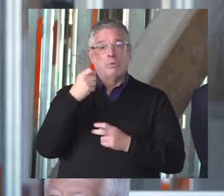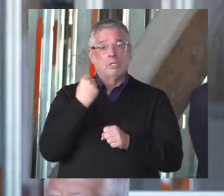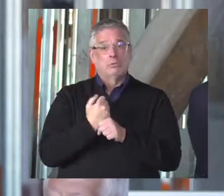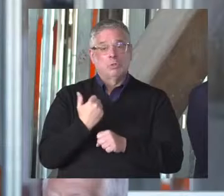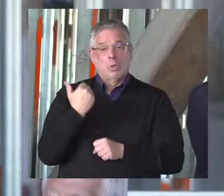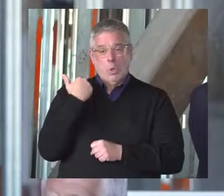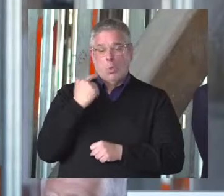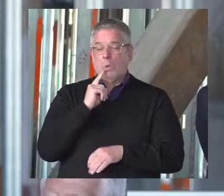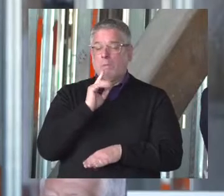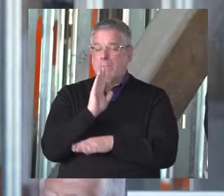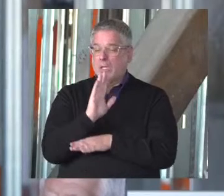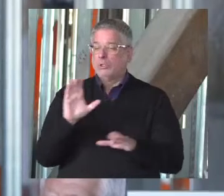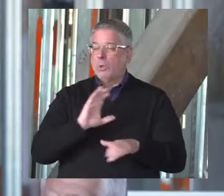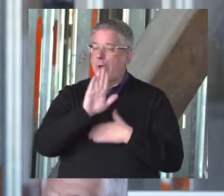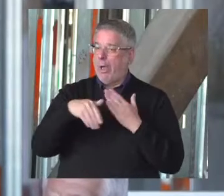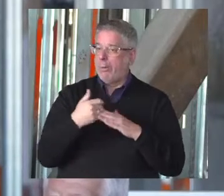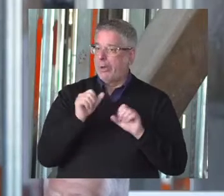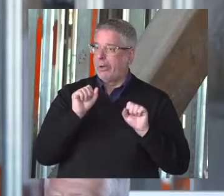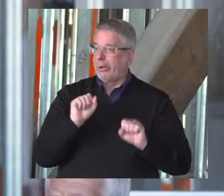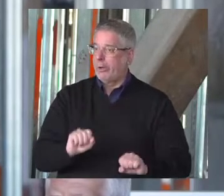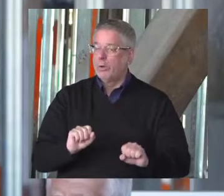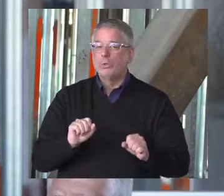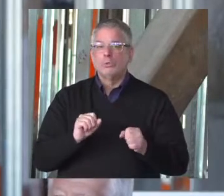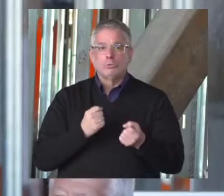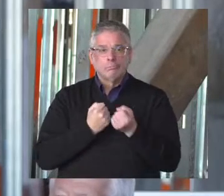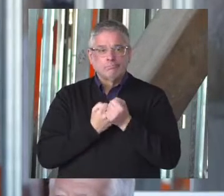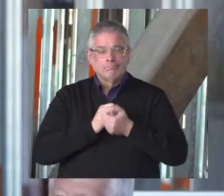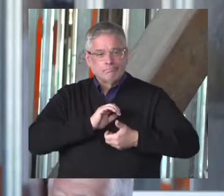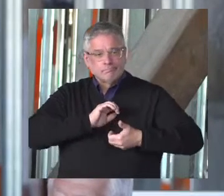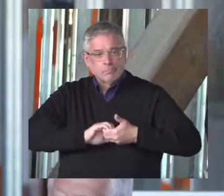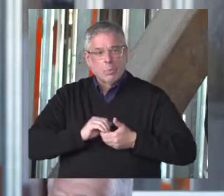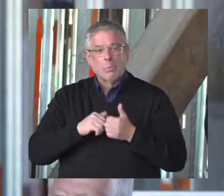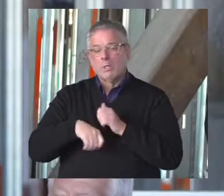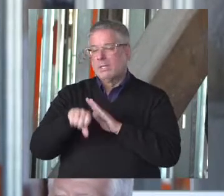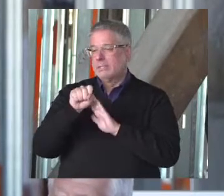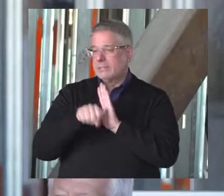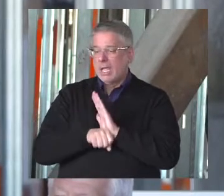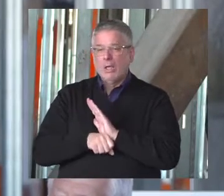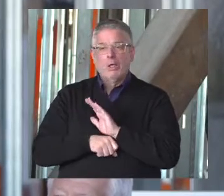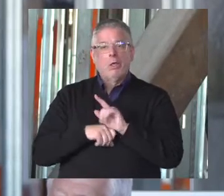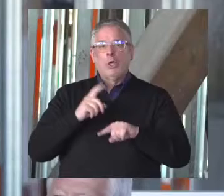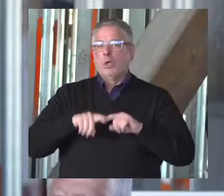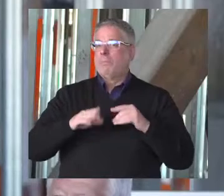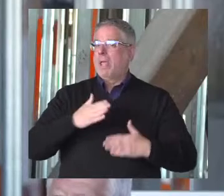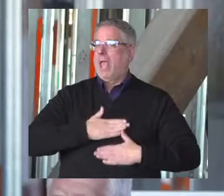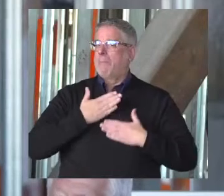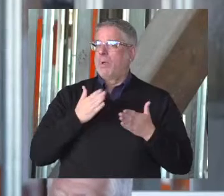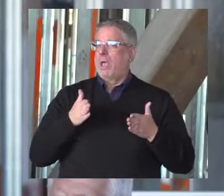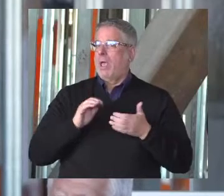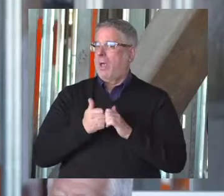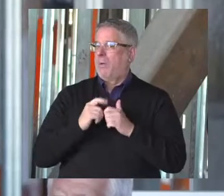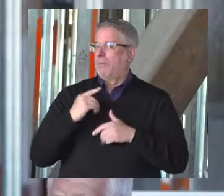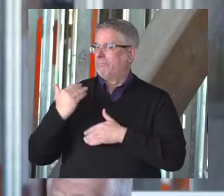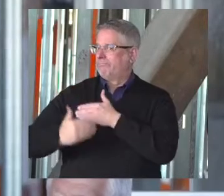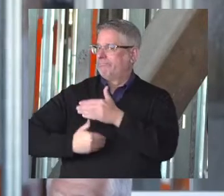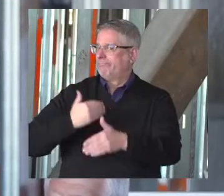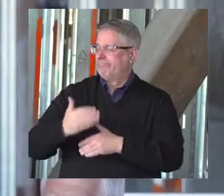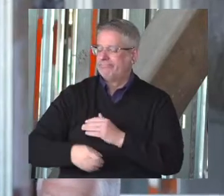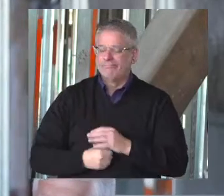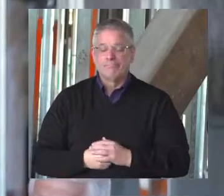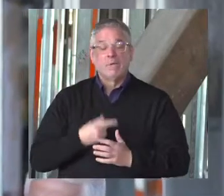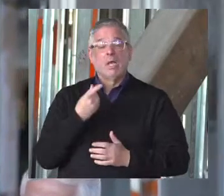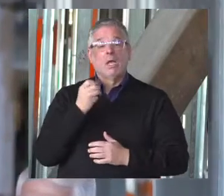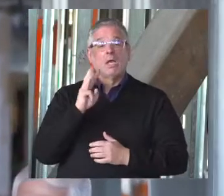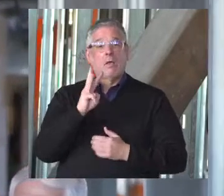ago and was committed to doing all we could to forge a strong partnership with the state, and we couldn't be happier with the way things have gone. The governor has been